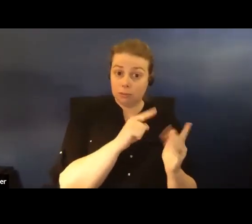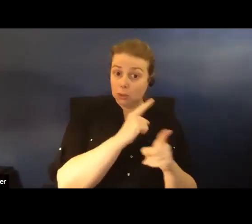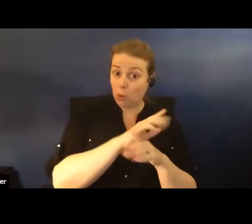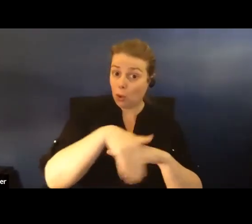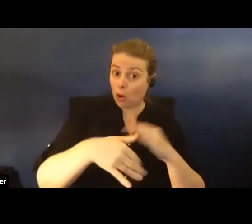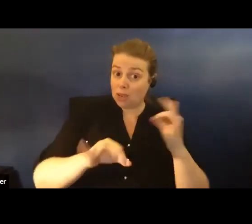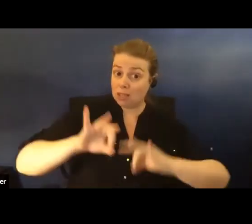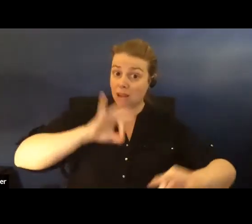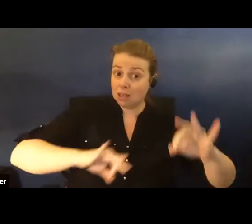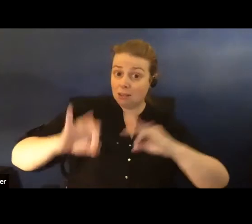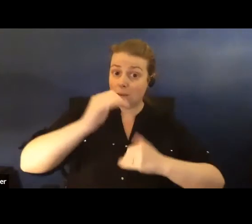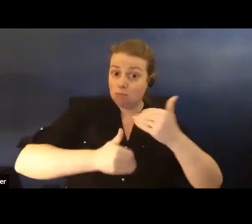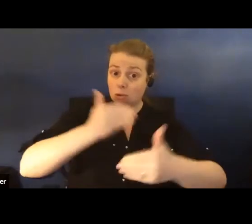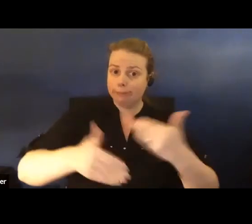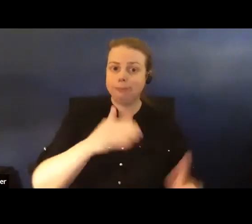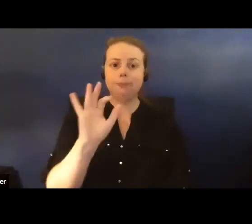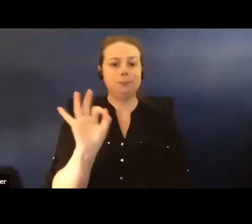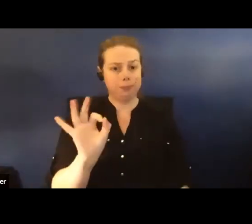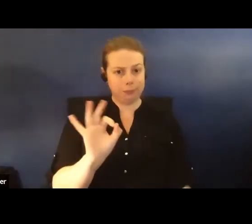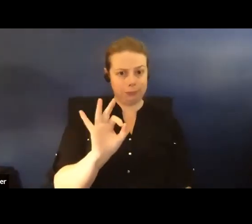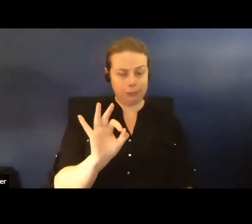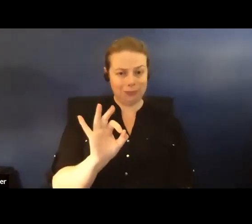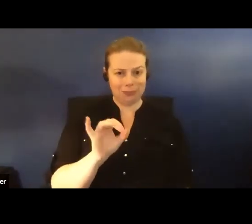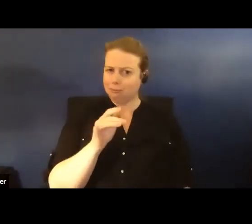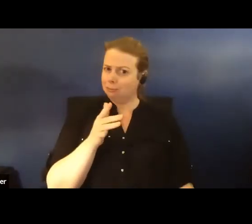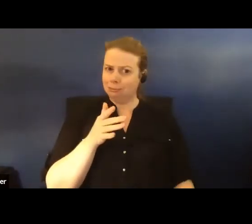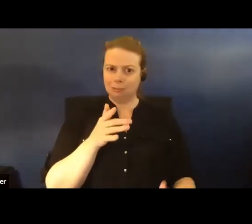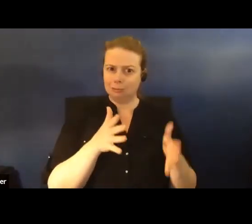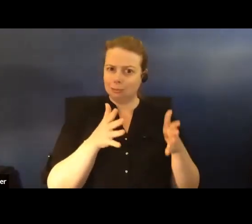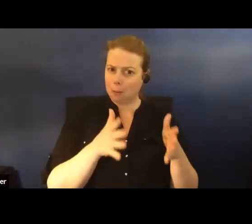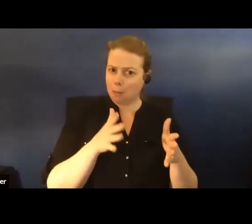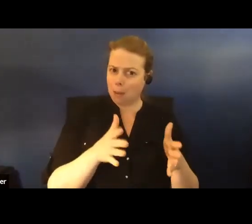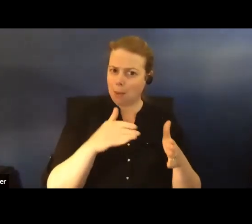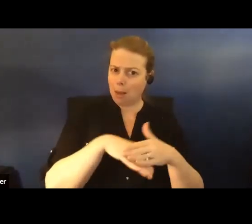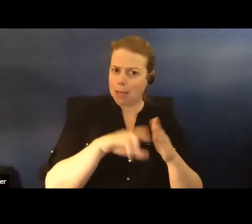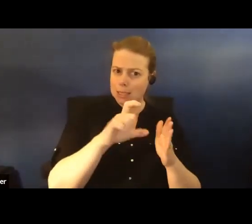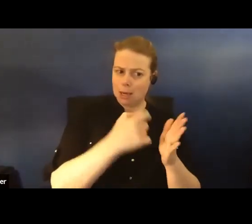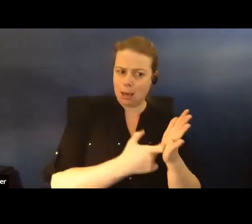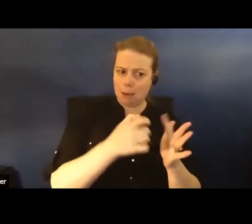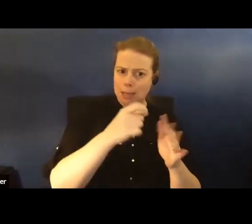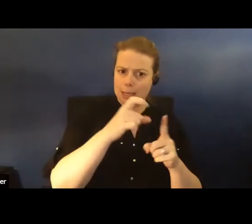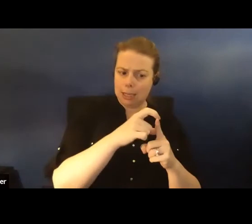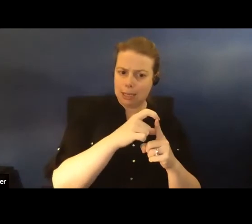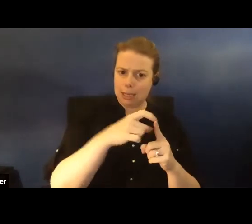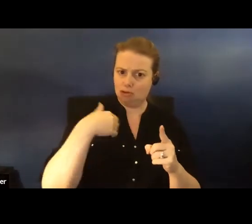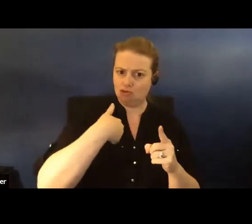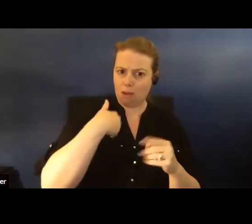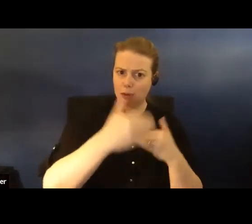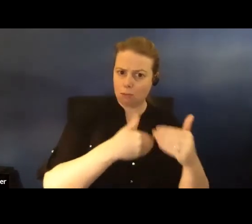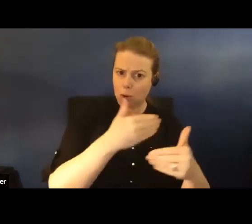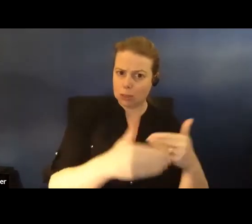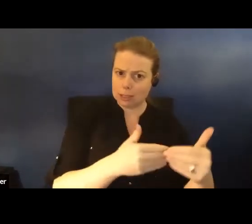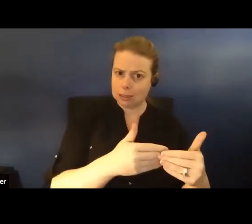scientific progress, and this is an anomaly in the CRPD drafting process. The